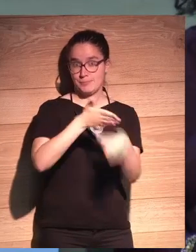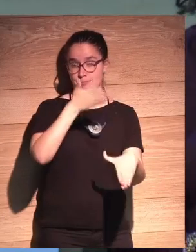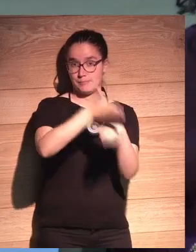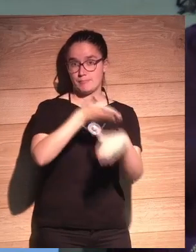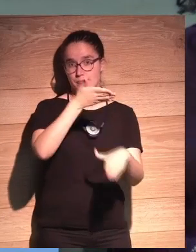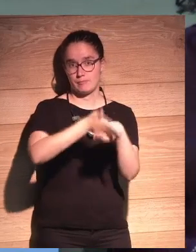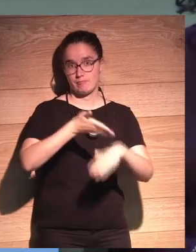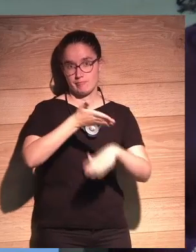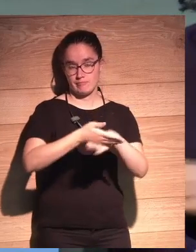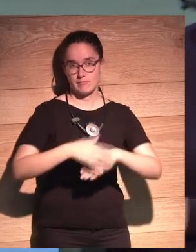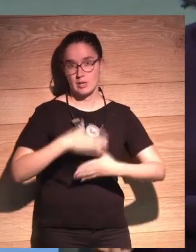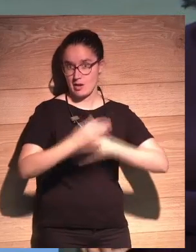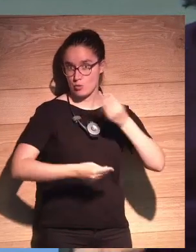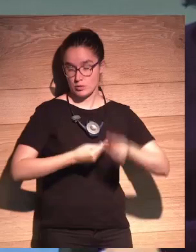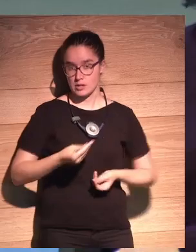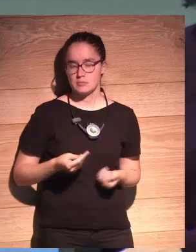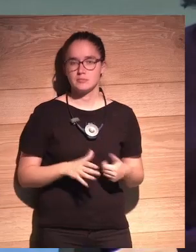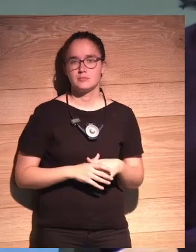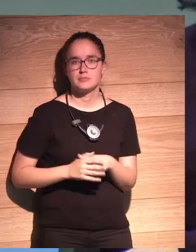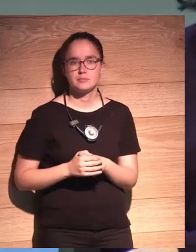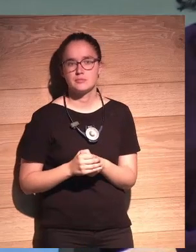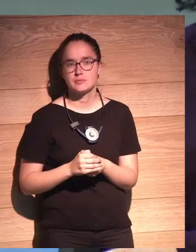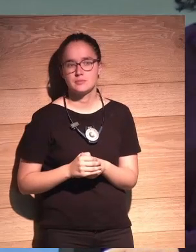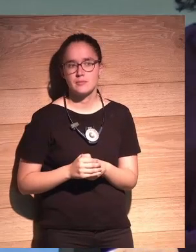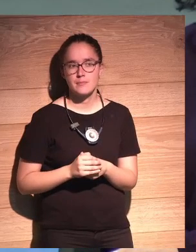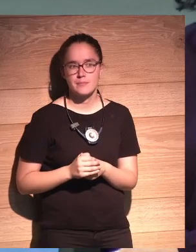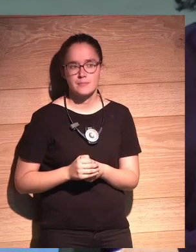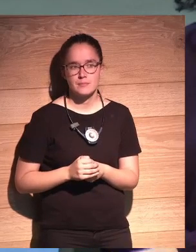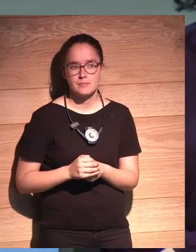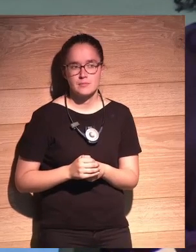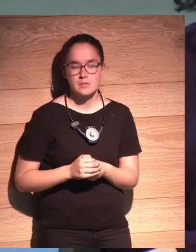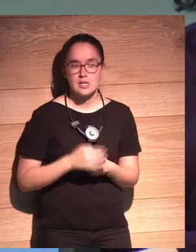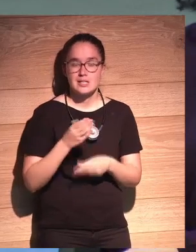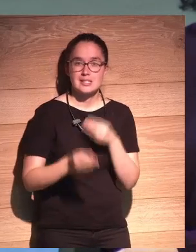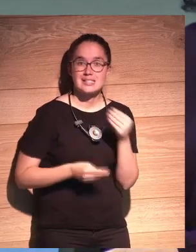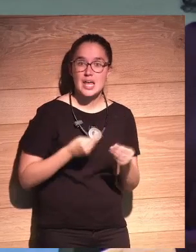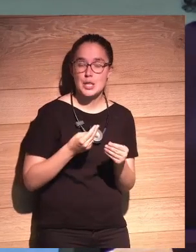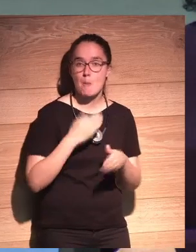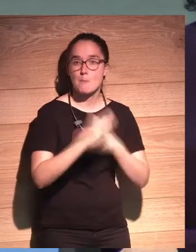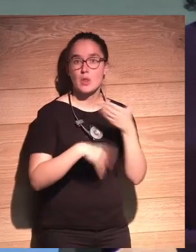visions of the users of those facilities.